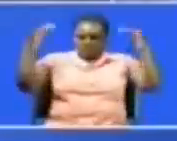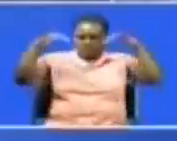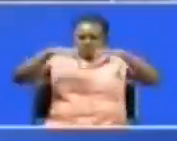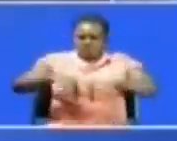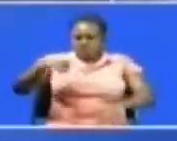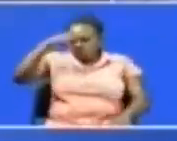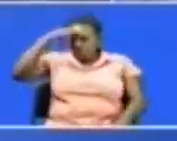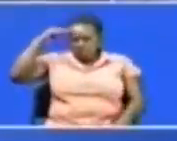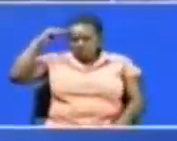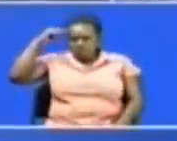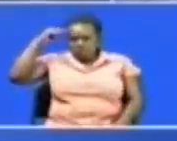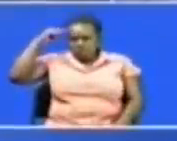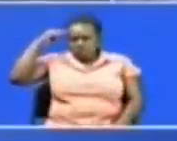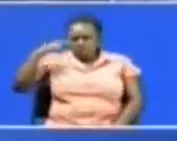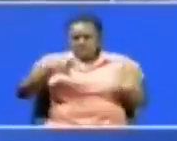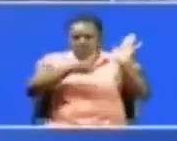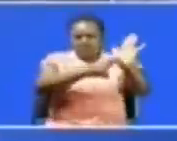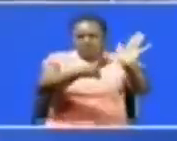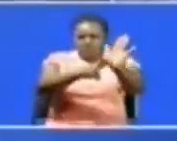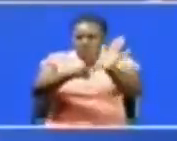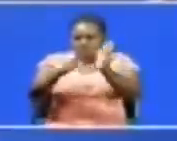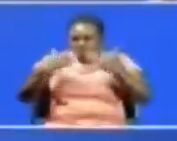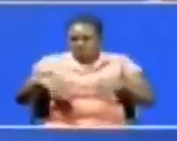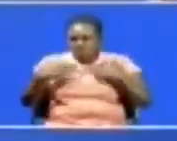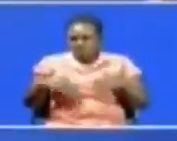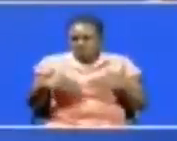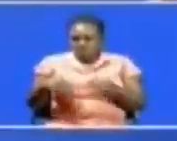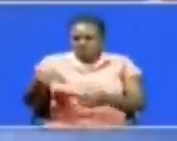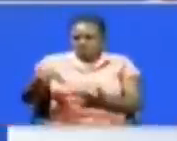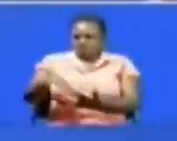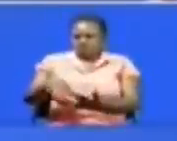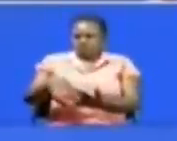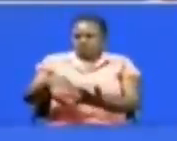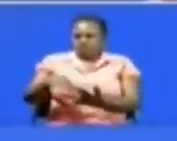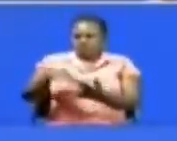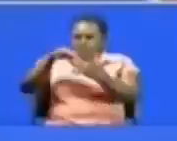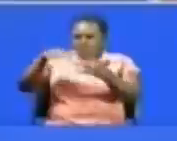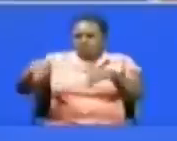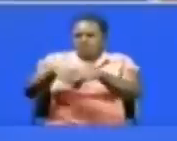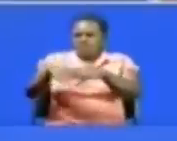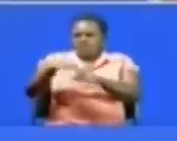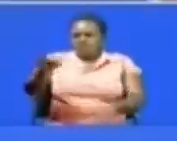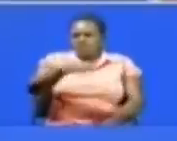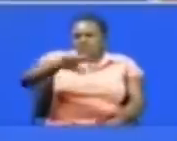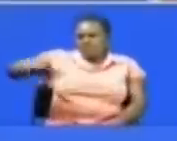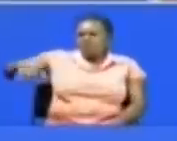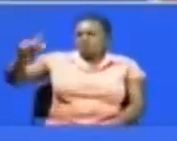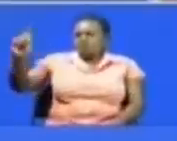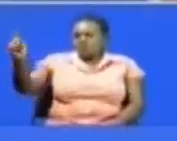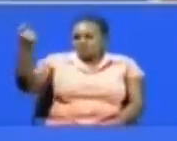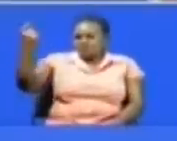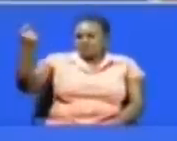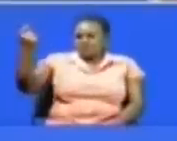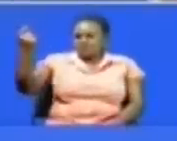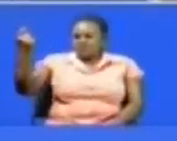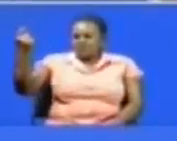because as representatives of the people that have elected the members of parliament from Mount Kenya region, there